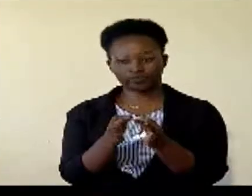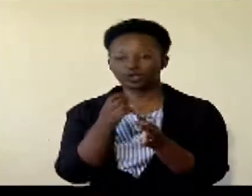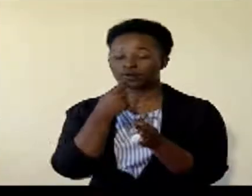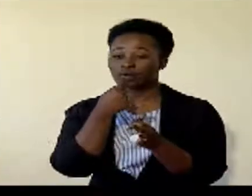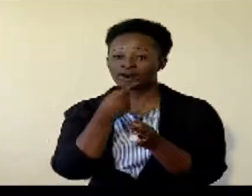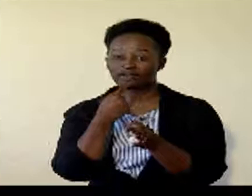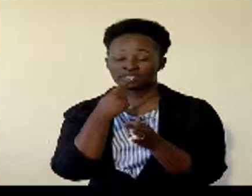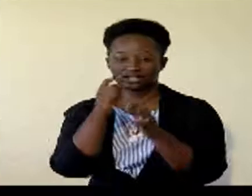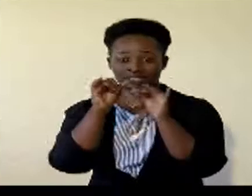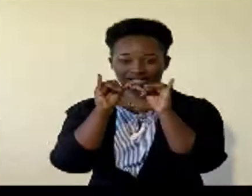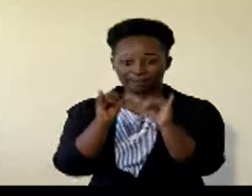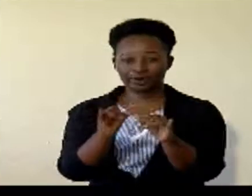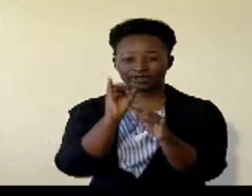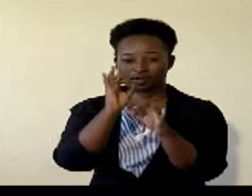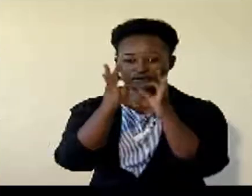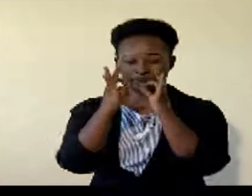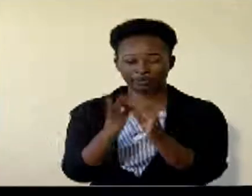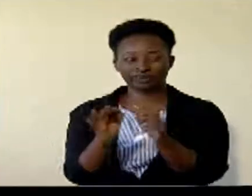body is